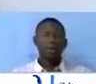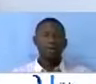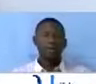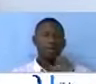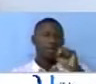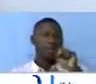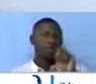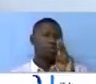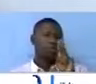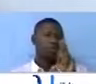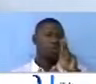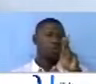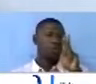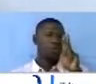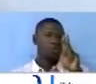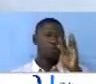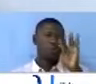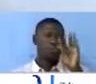senior.